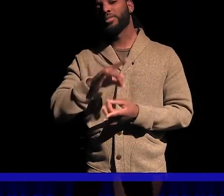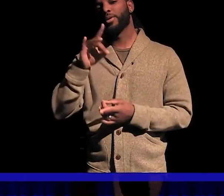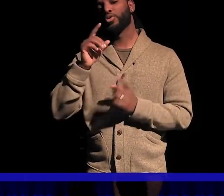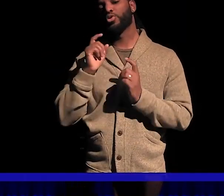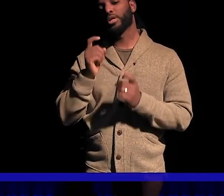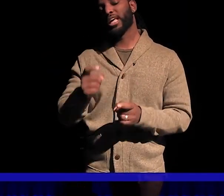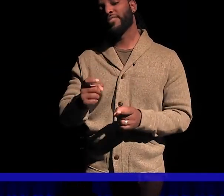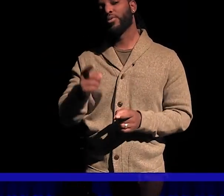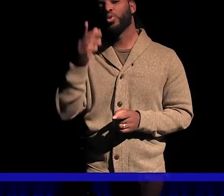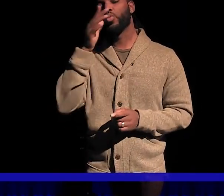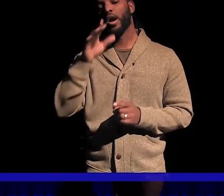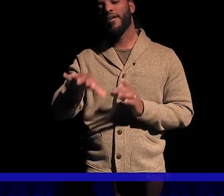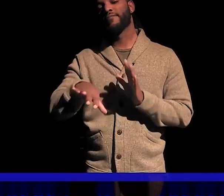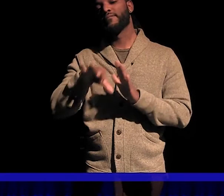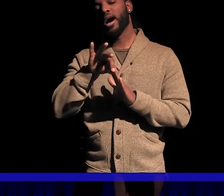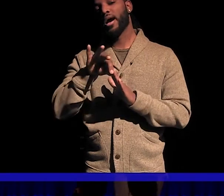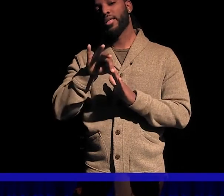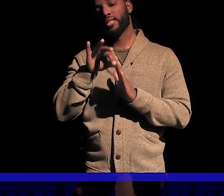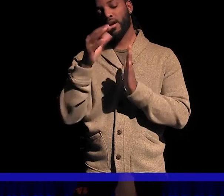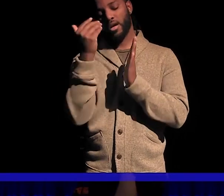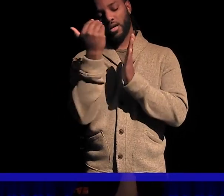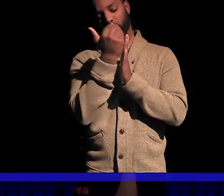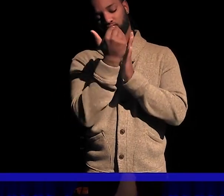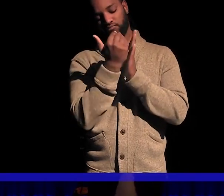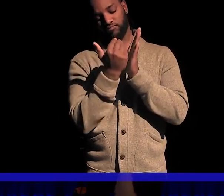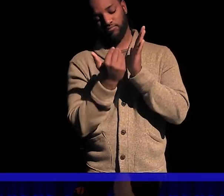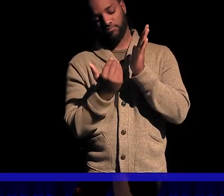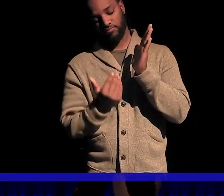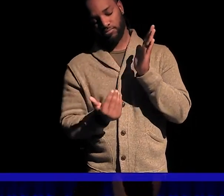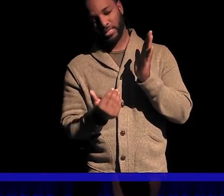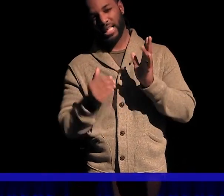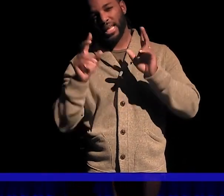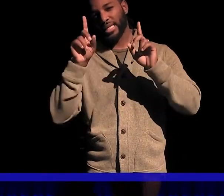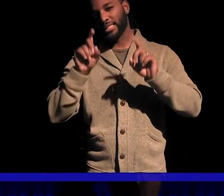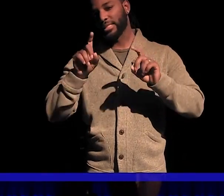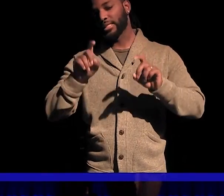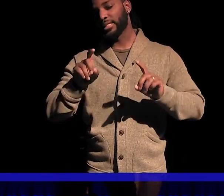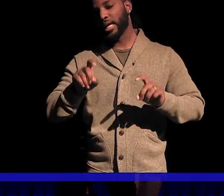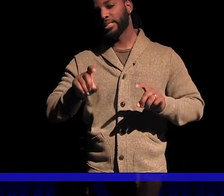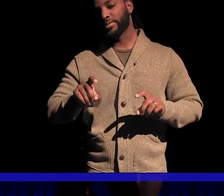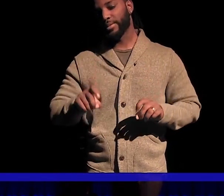You'll find there a spiritual gifts assessment that you can take.